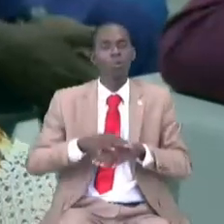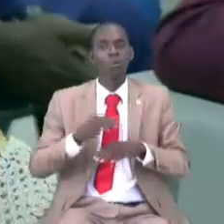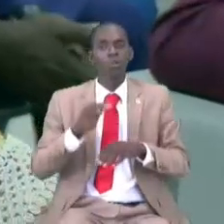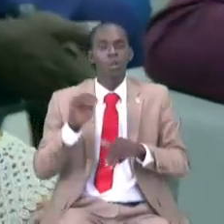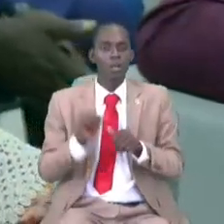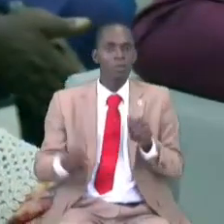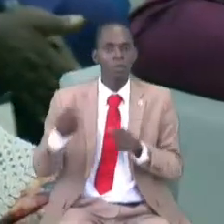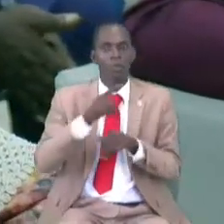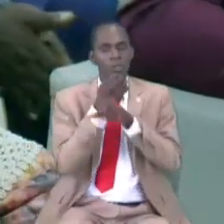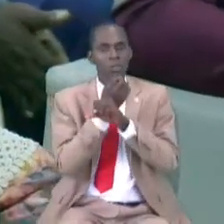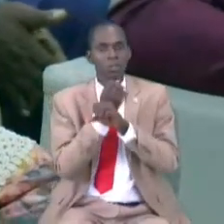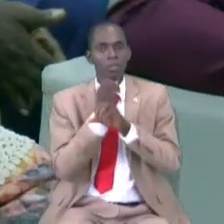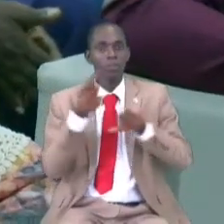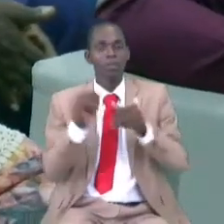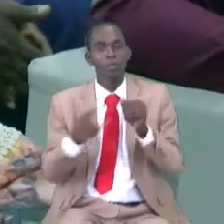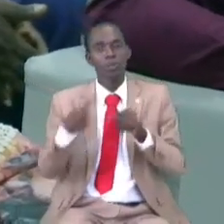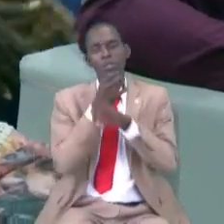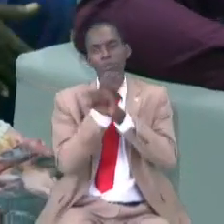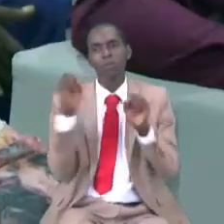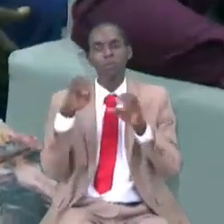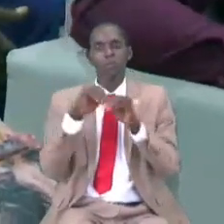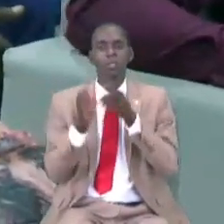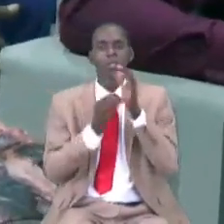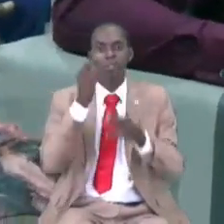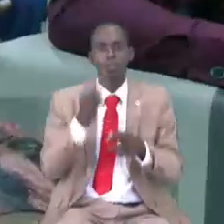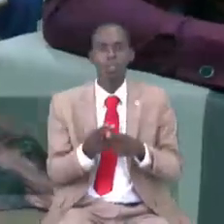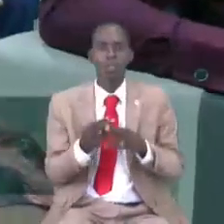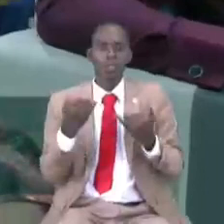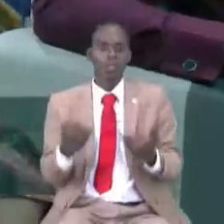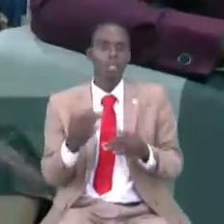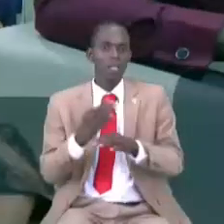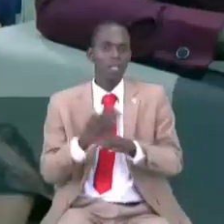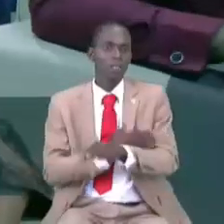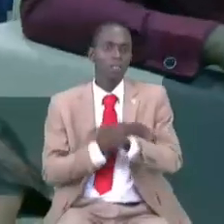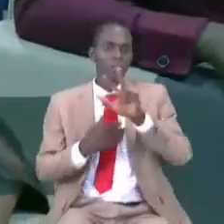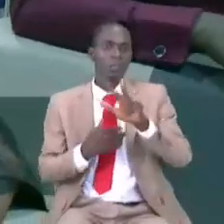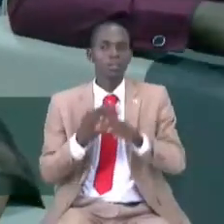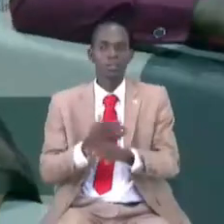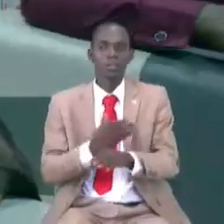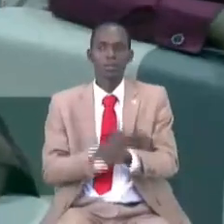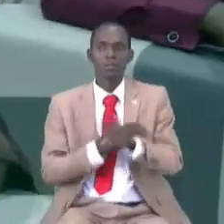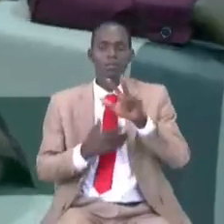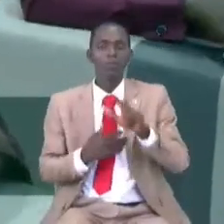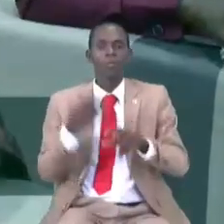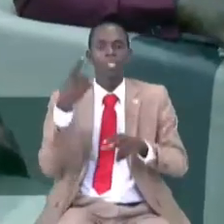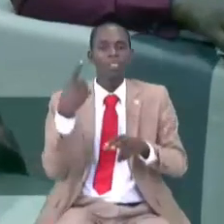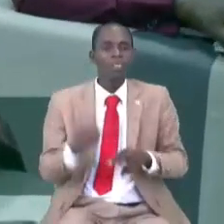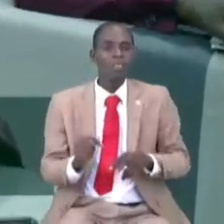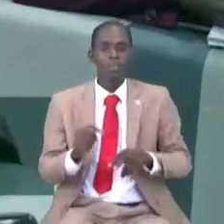three here. Number three is the fervent passion of righteous preachers. The